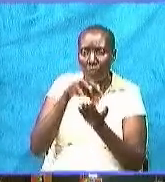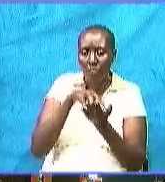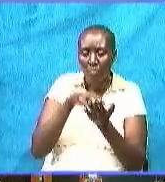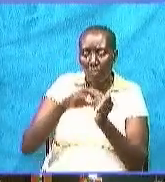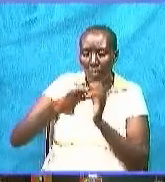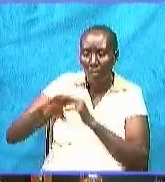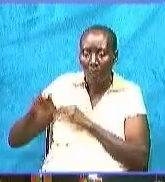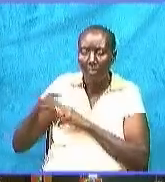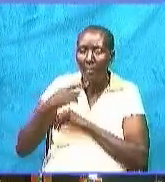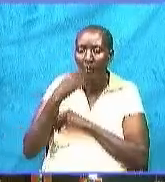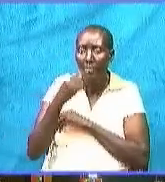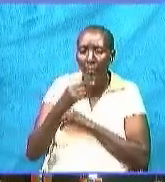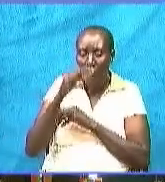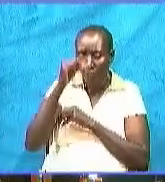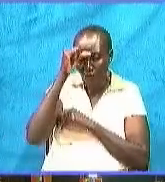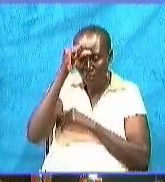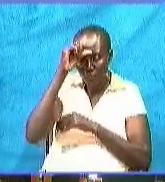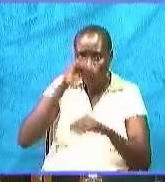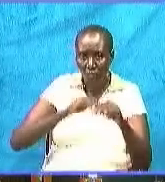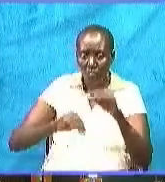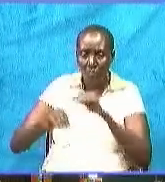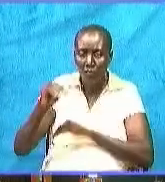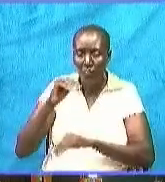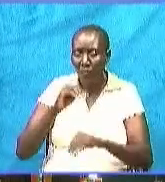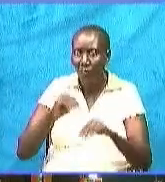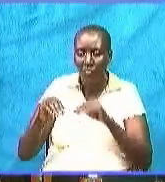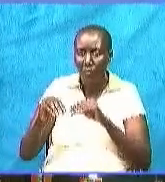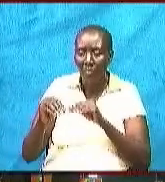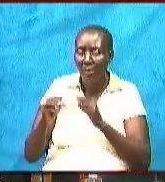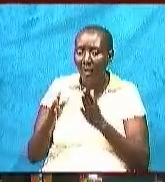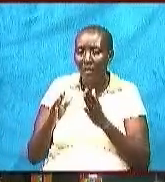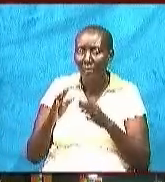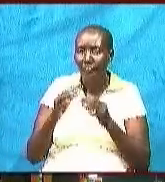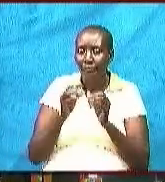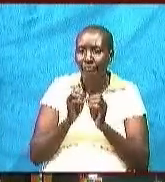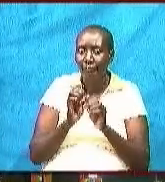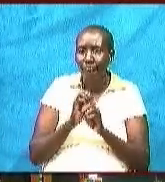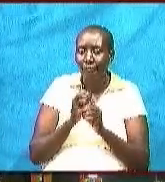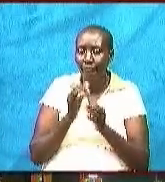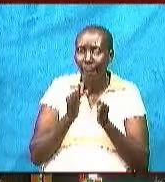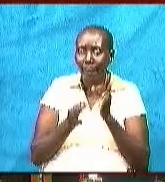claiming that the gubernatorial elections were marred with irregularities.